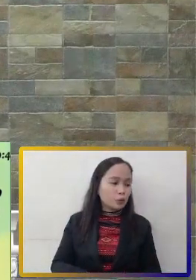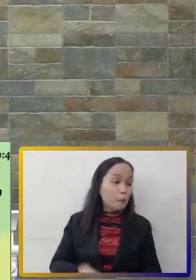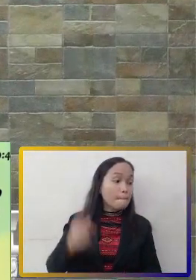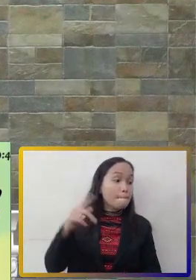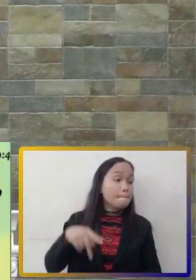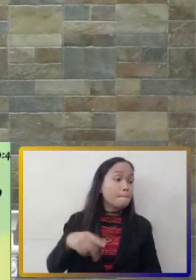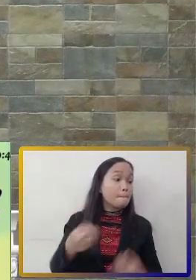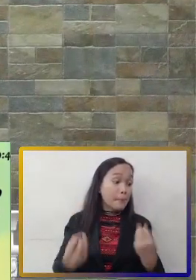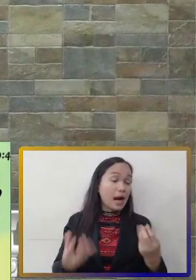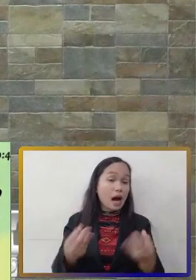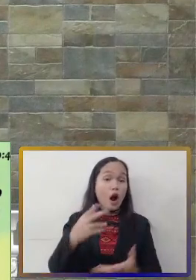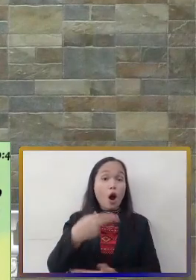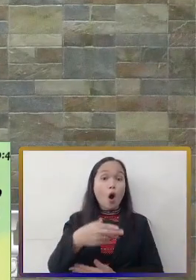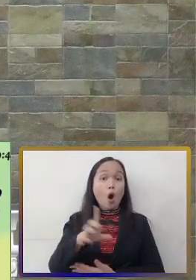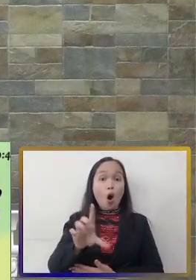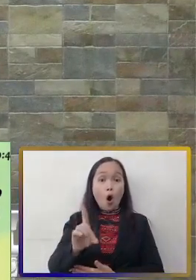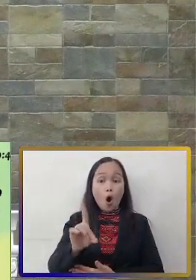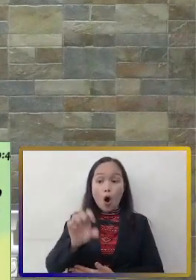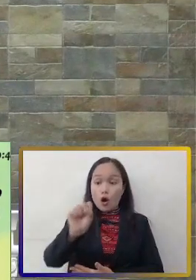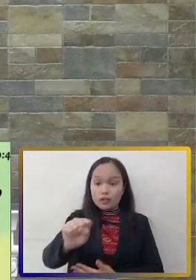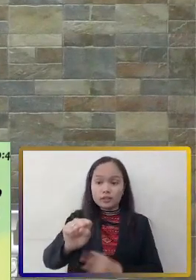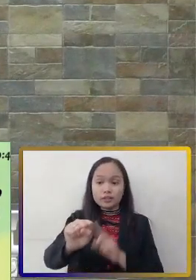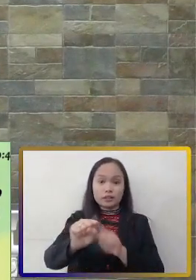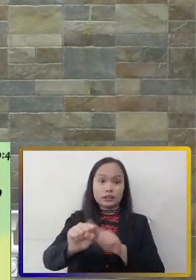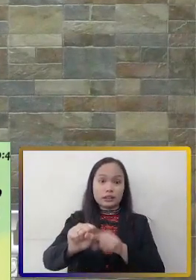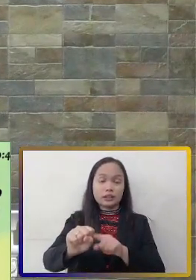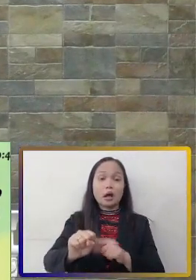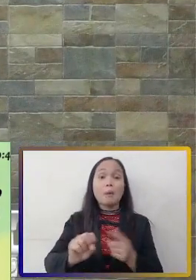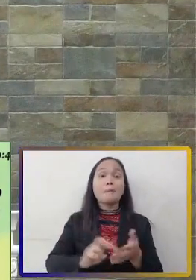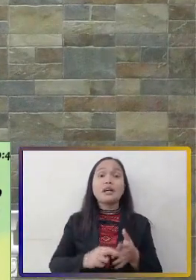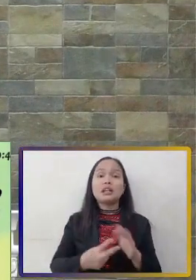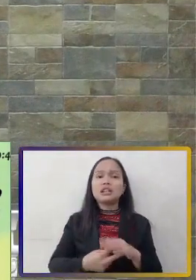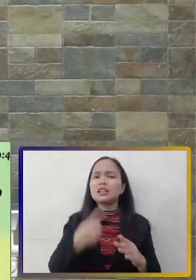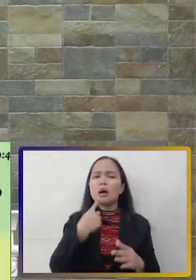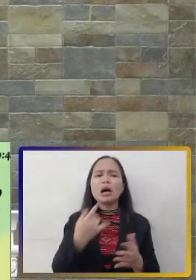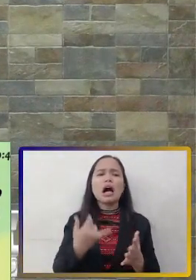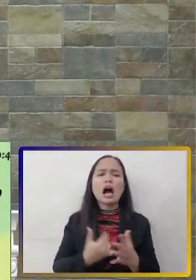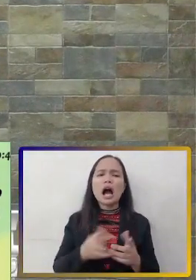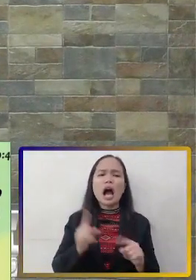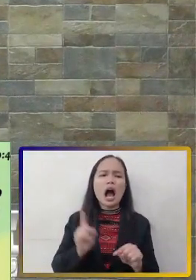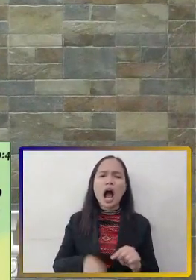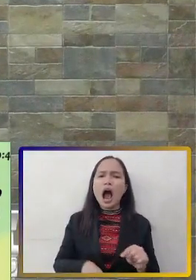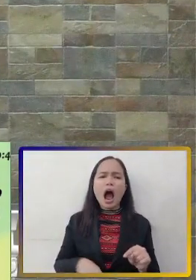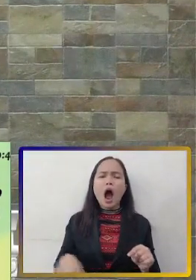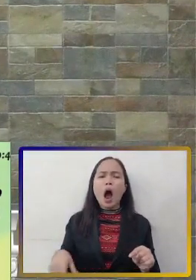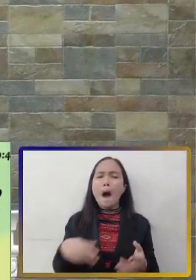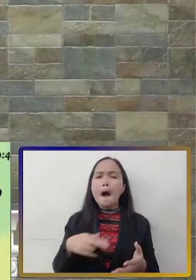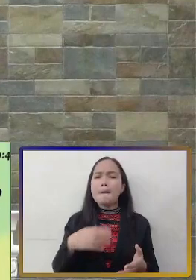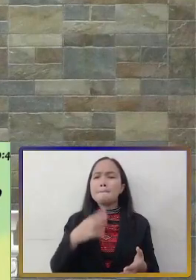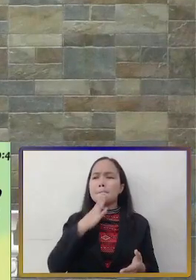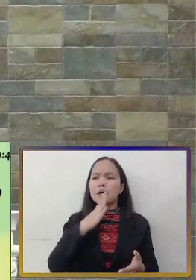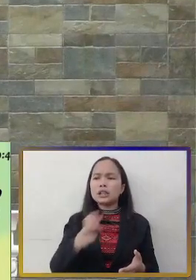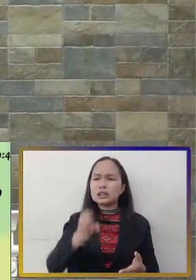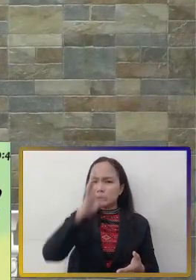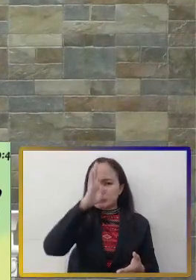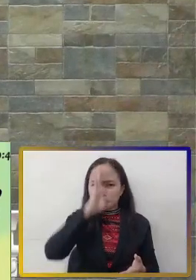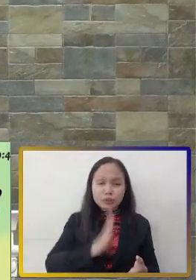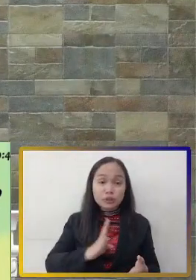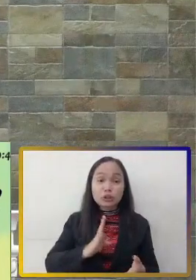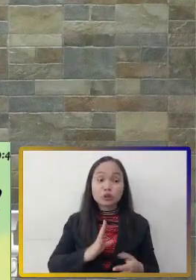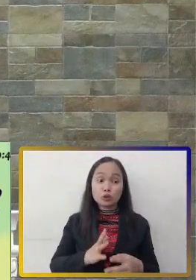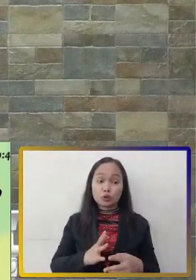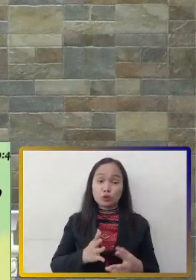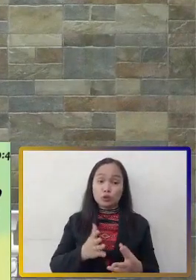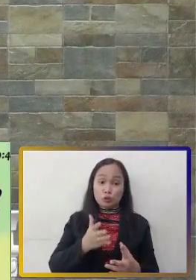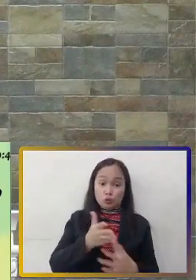Plural. Strongholds. Pero sabi ni Paul, hindi ang kaya na sirain ng carnal